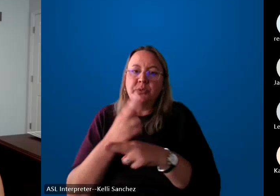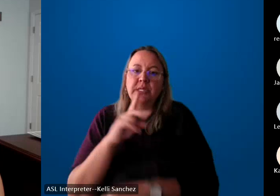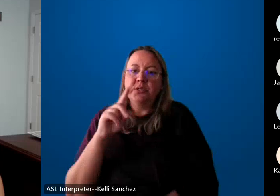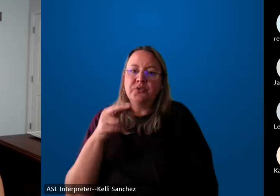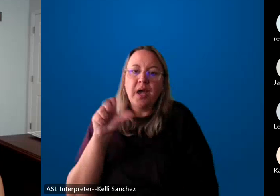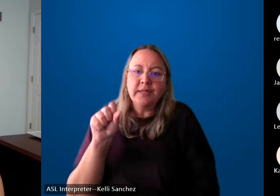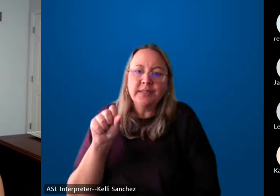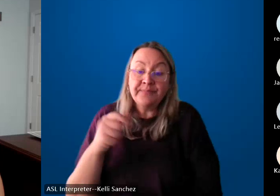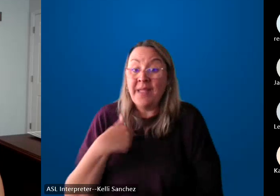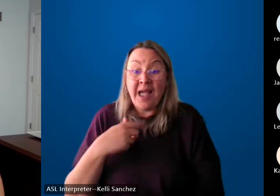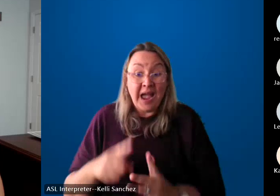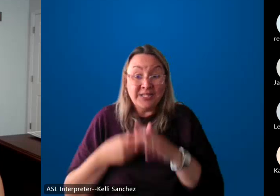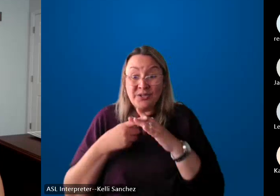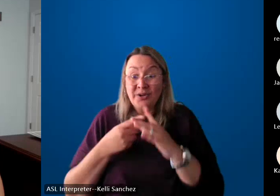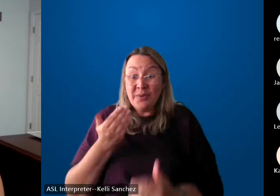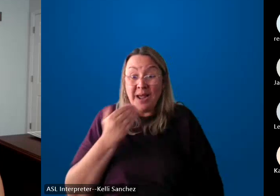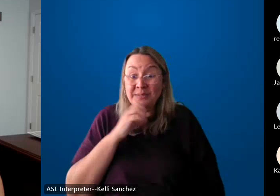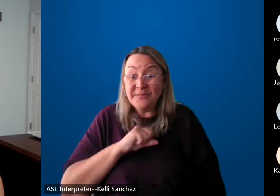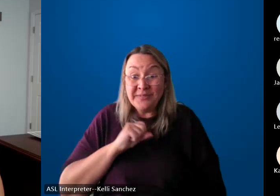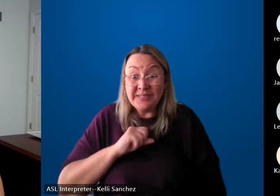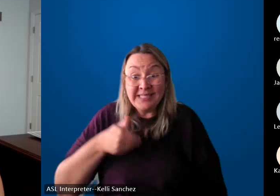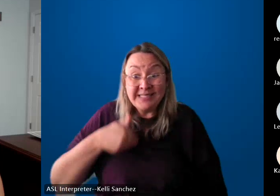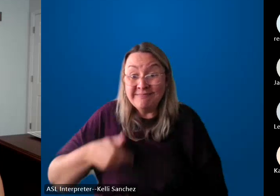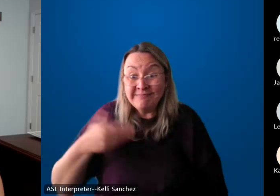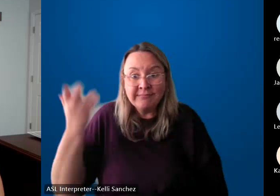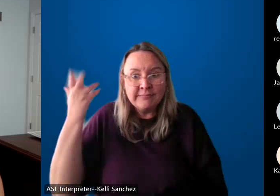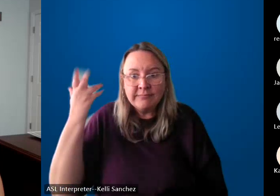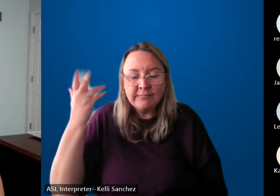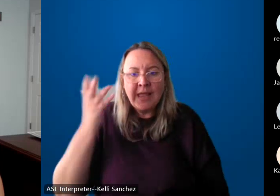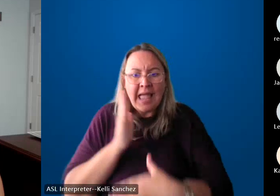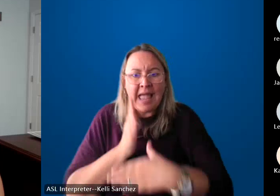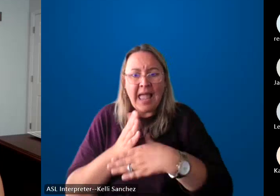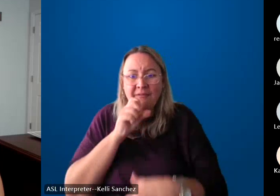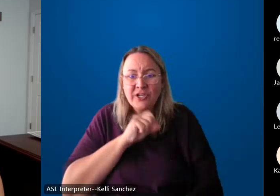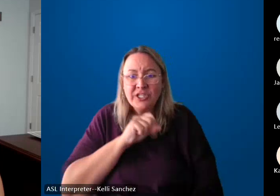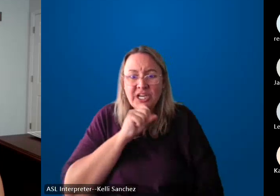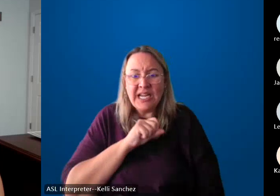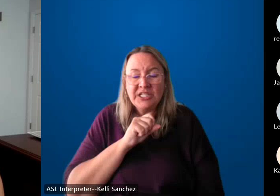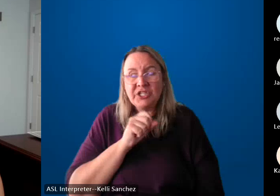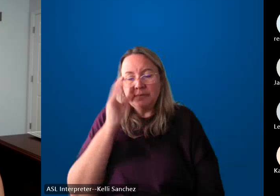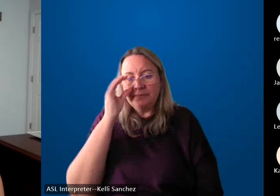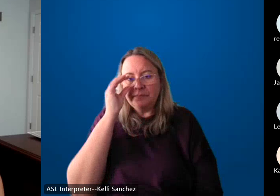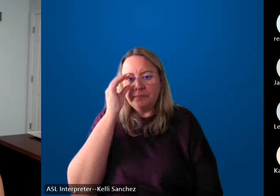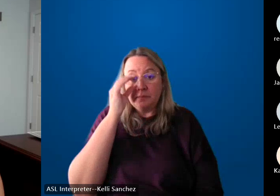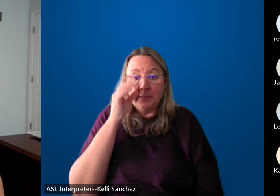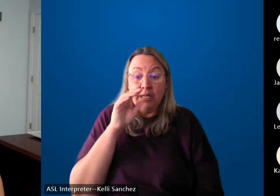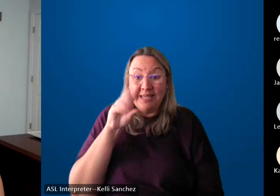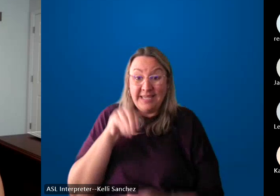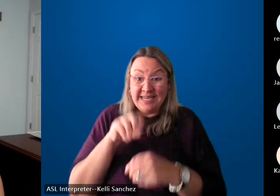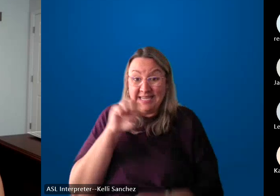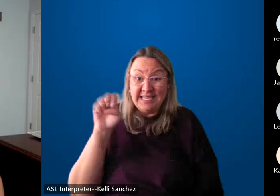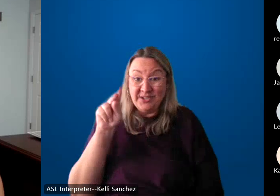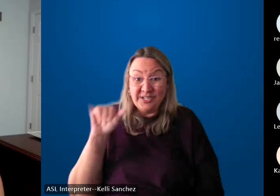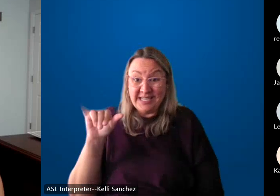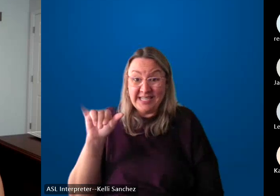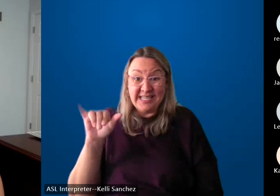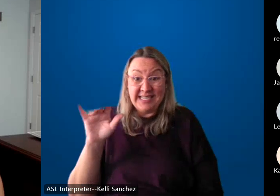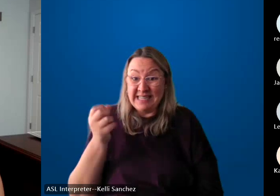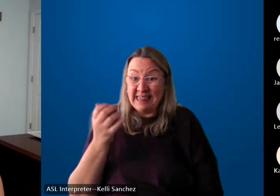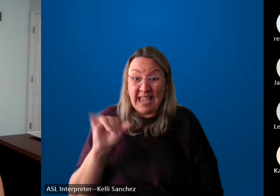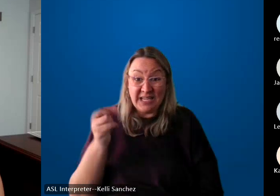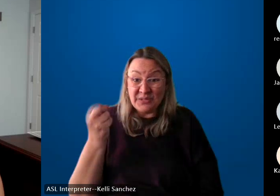started when I was 15. Average age of initiation of use, at least in Eastern Kentucky, I think is something like